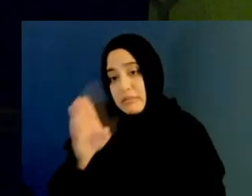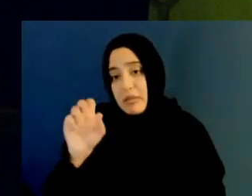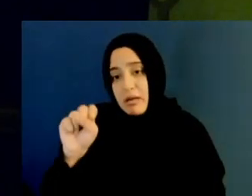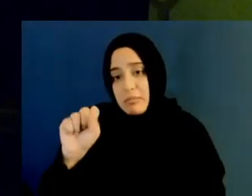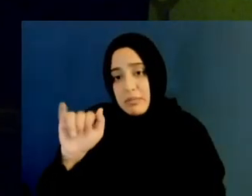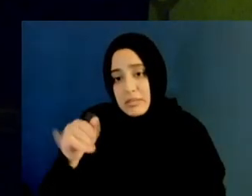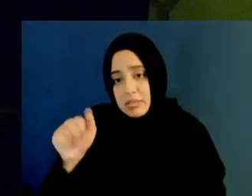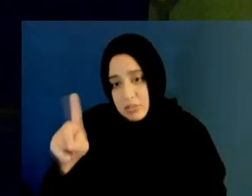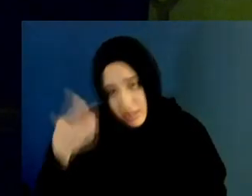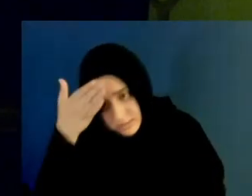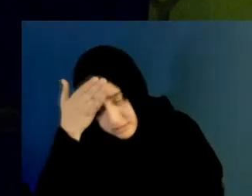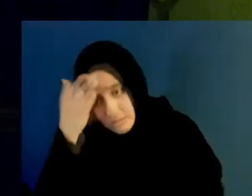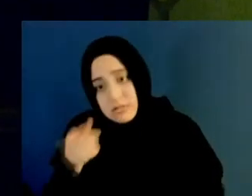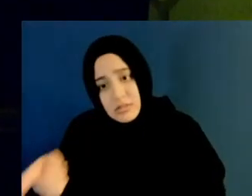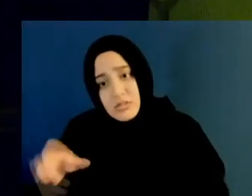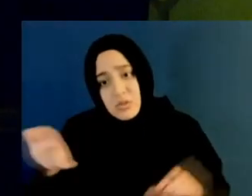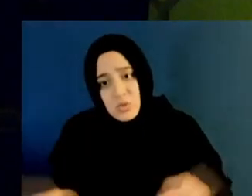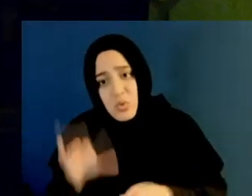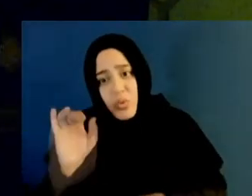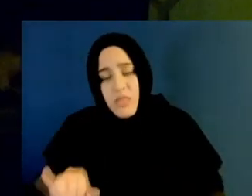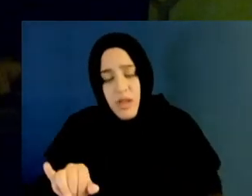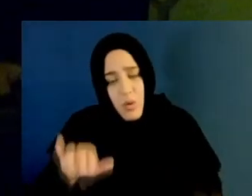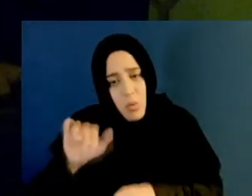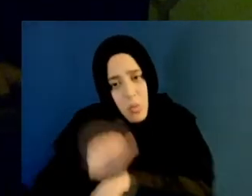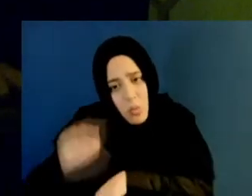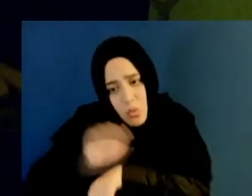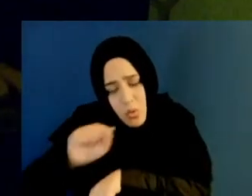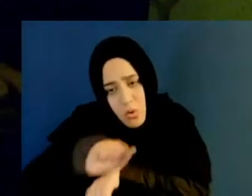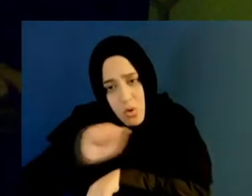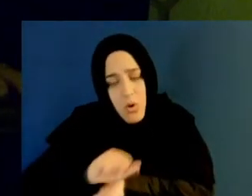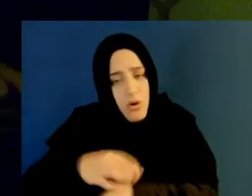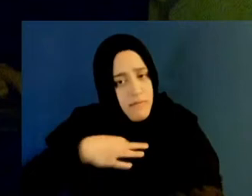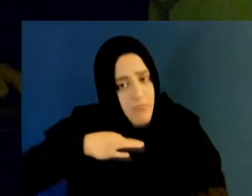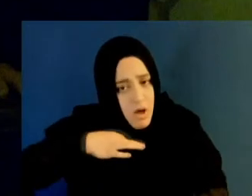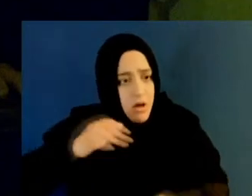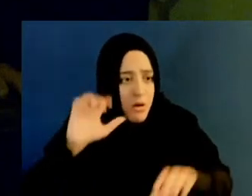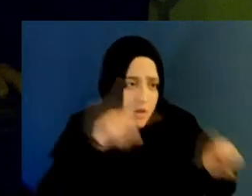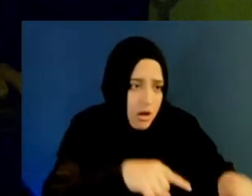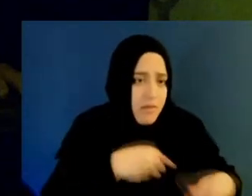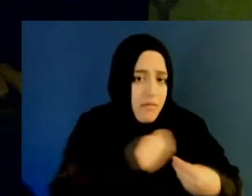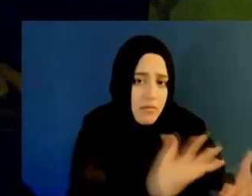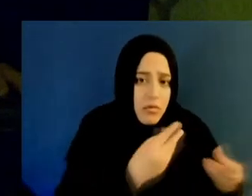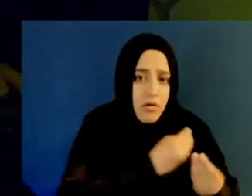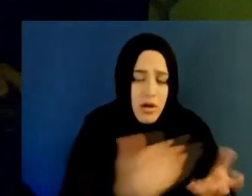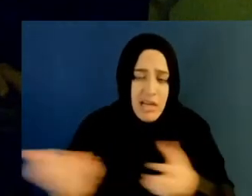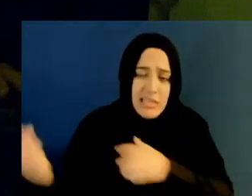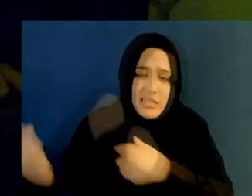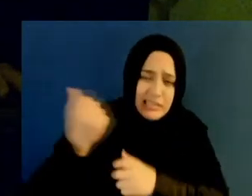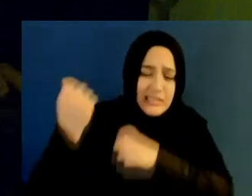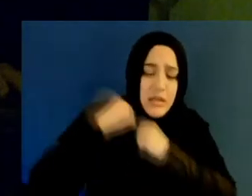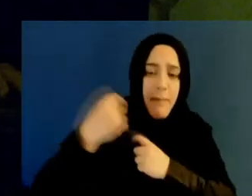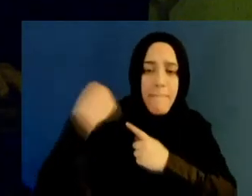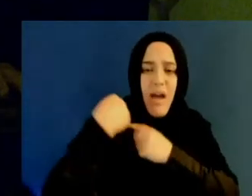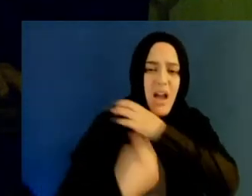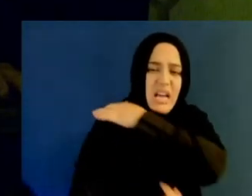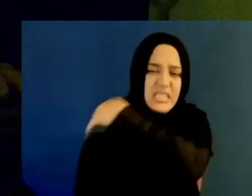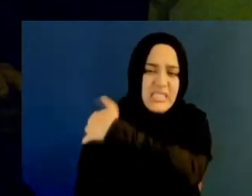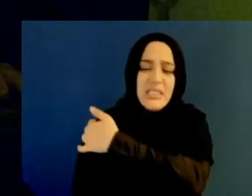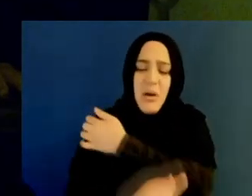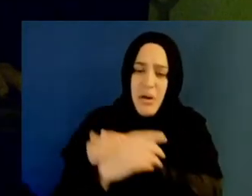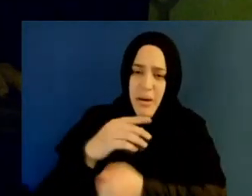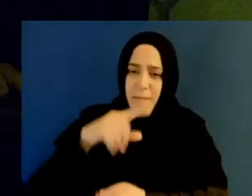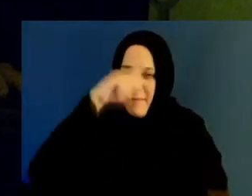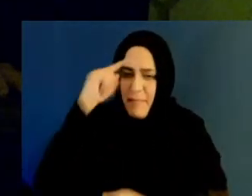weight on his back until his back became bruised. They said to him, Ya Imam al-Bakir, what about the